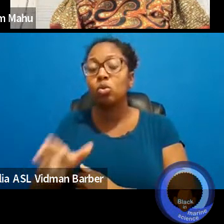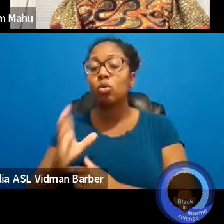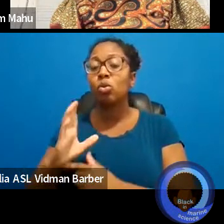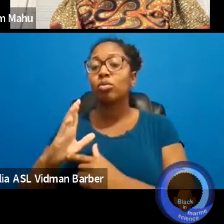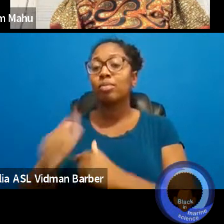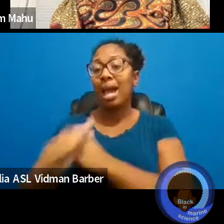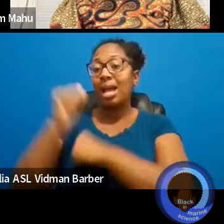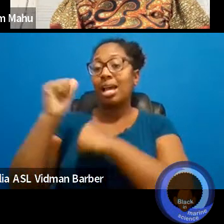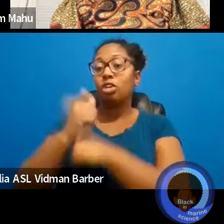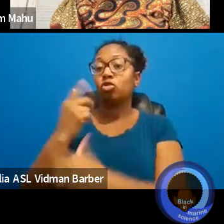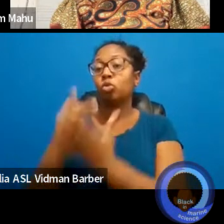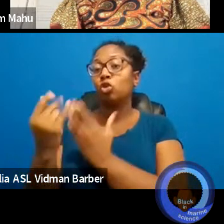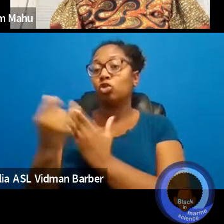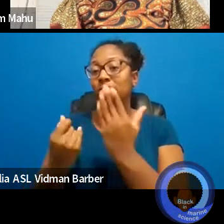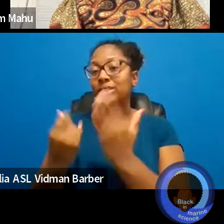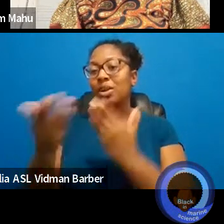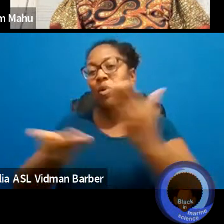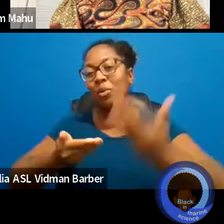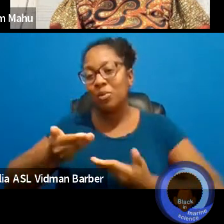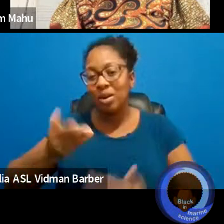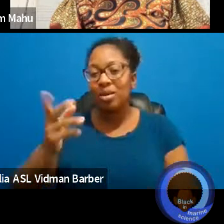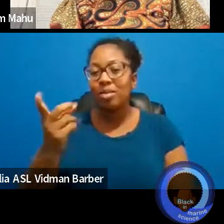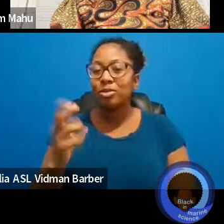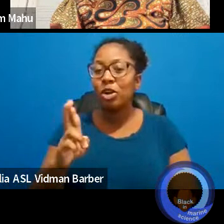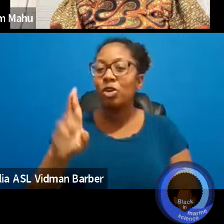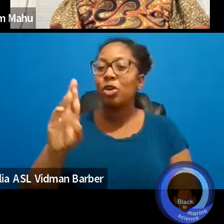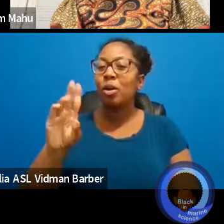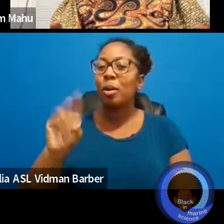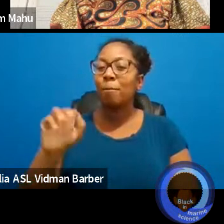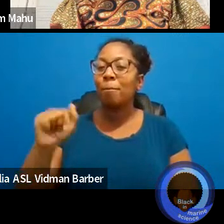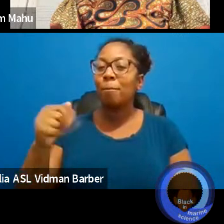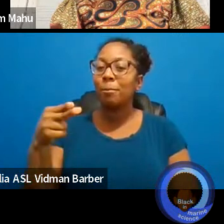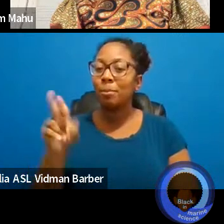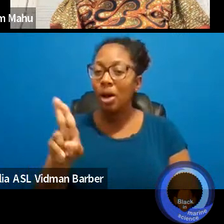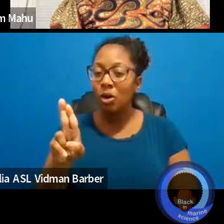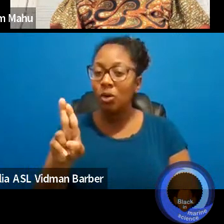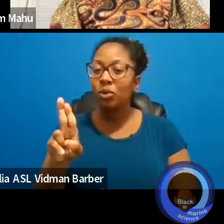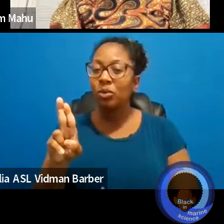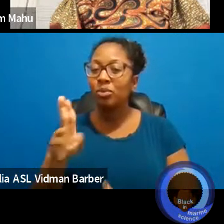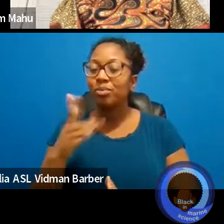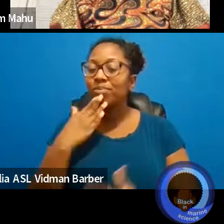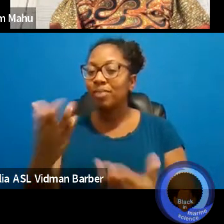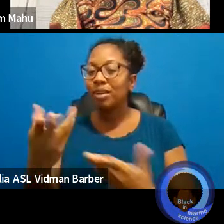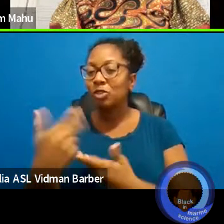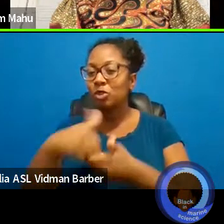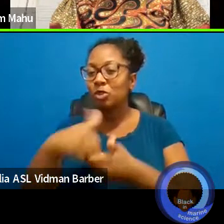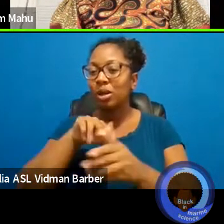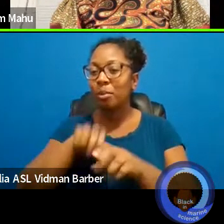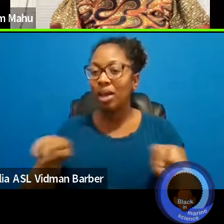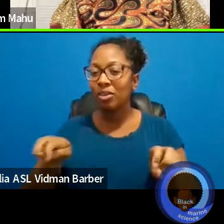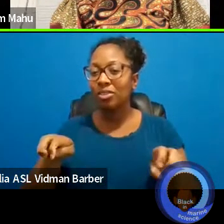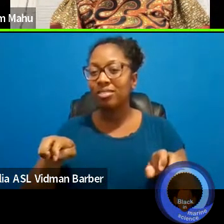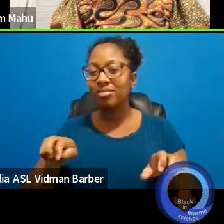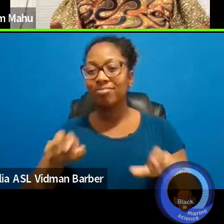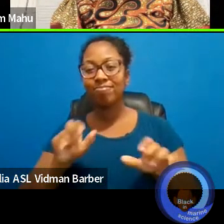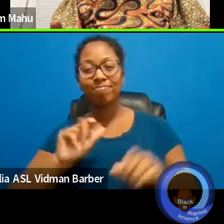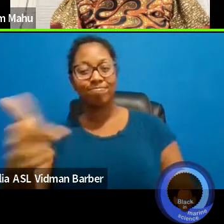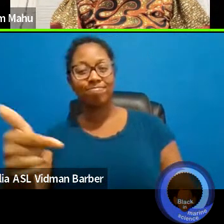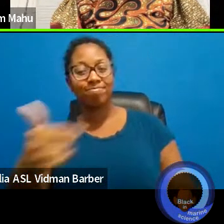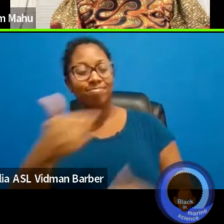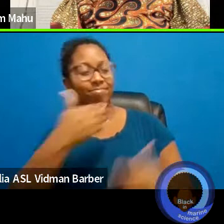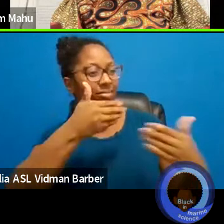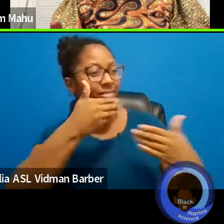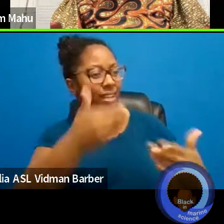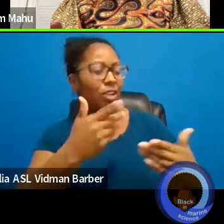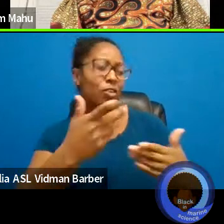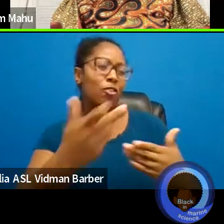hazards project. Welcome so much, Dr. Mahu. We appreciate you joining us on this panel. Thank you very much, Ms. Maya,